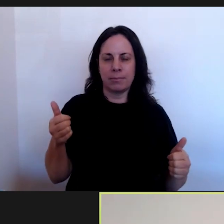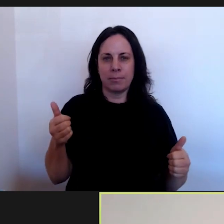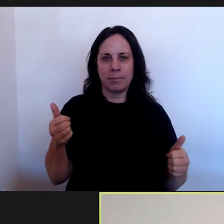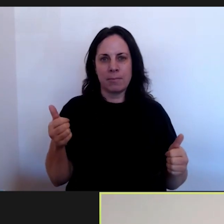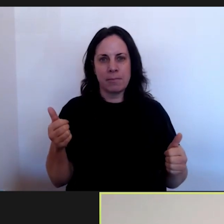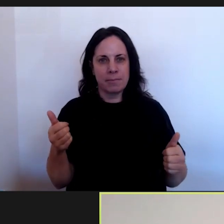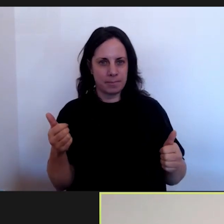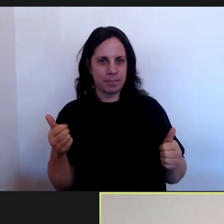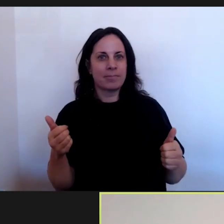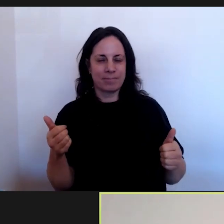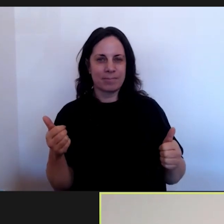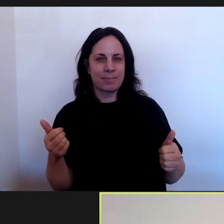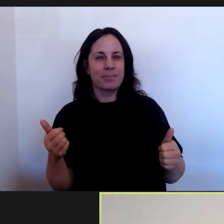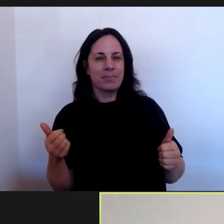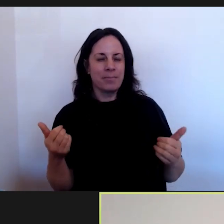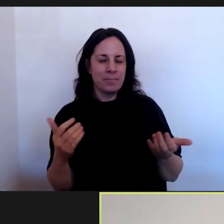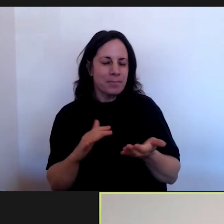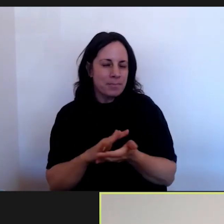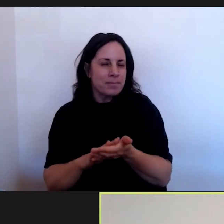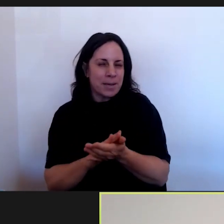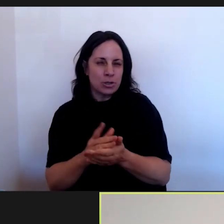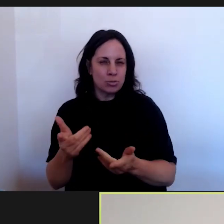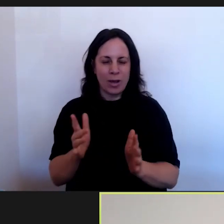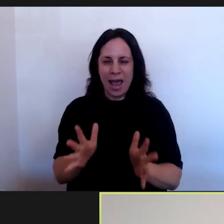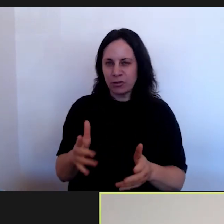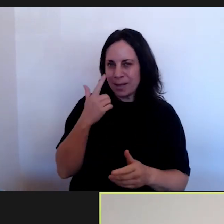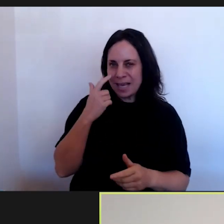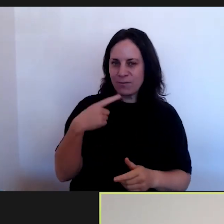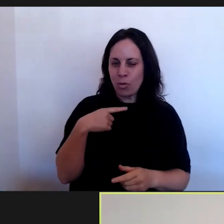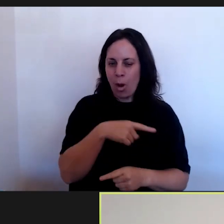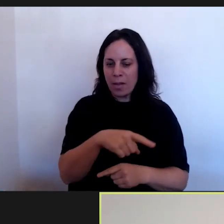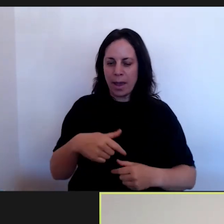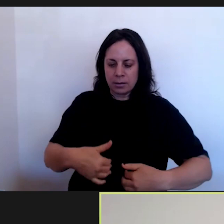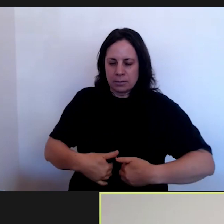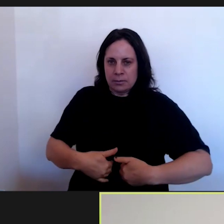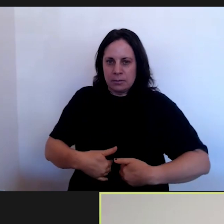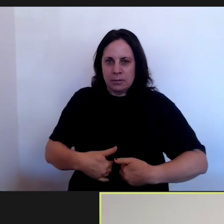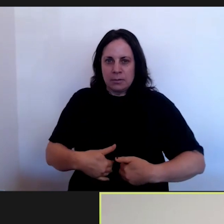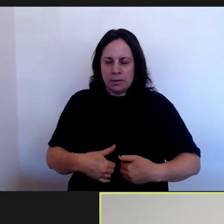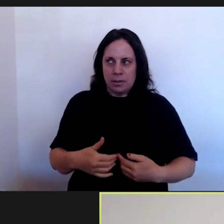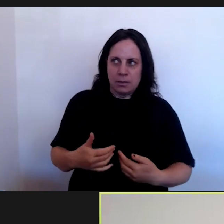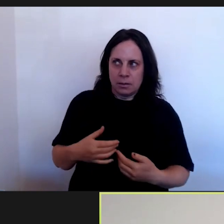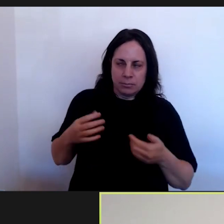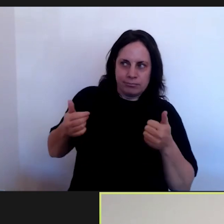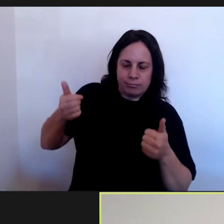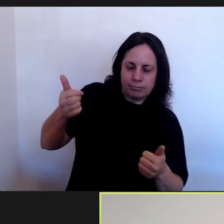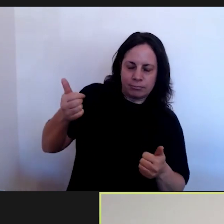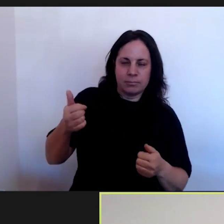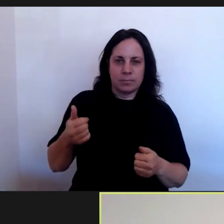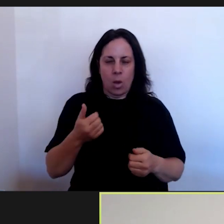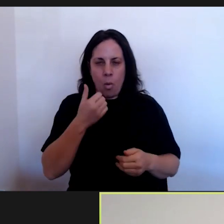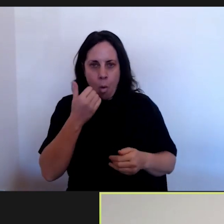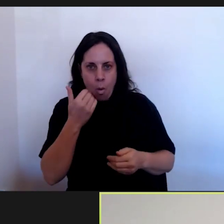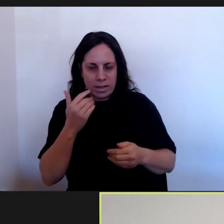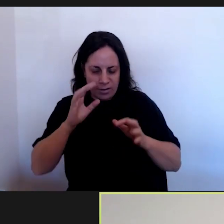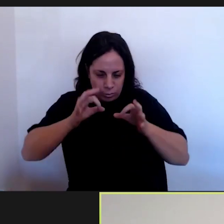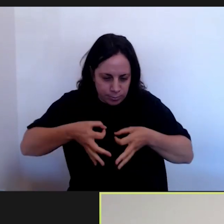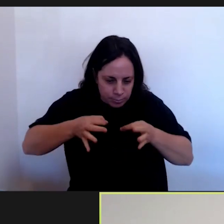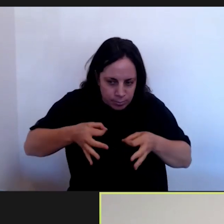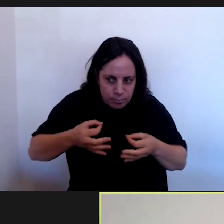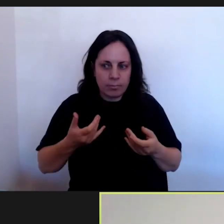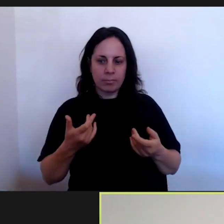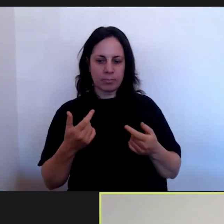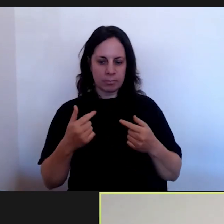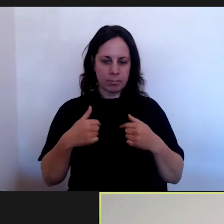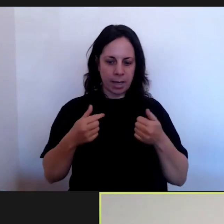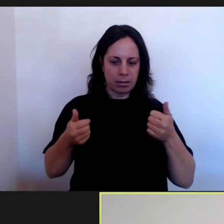perceive that power within you. So you have to actually be taking stock all the time and saying, okay, how are these people perceiving me? So I know